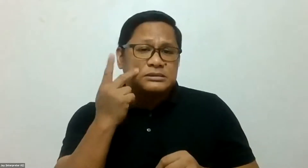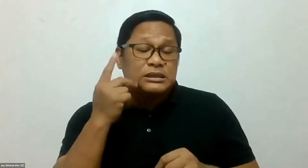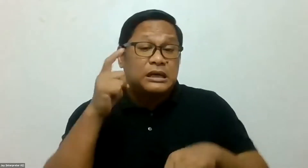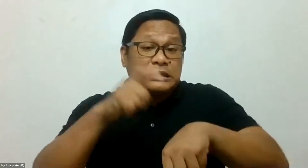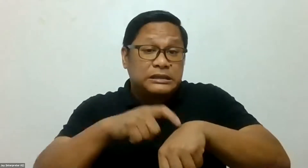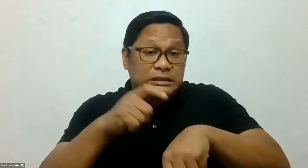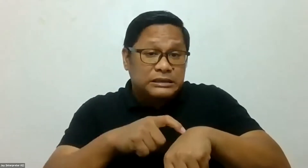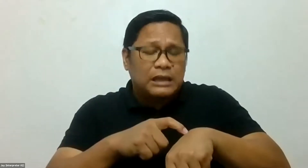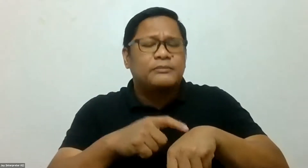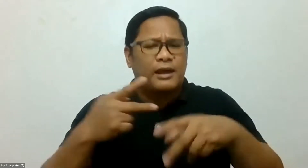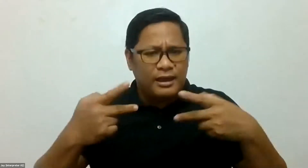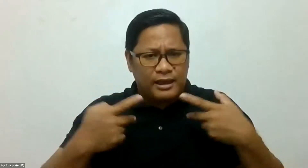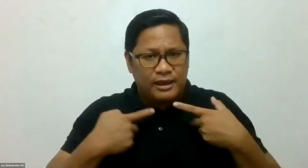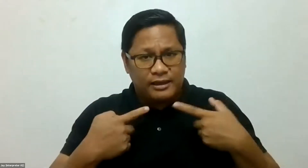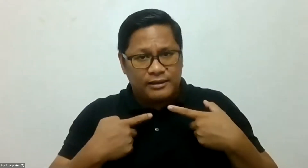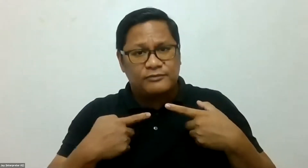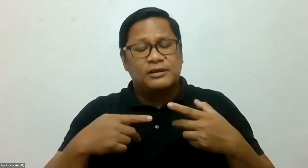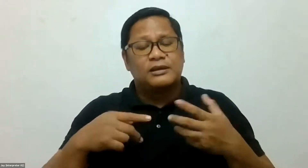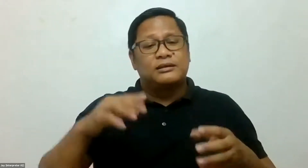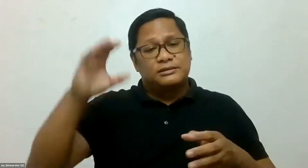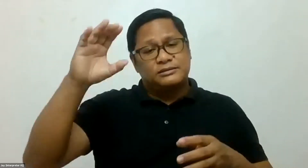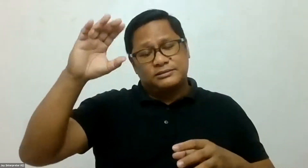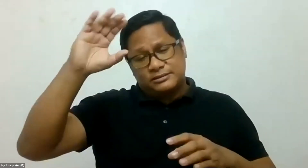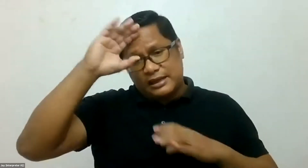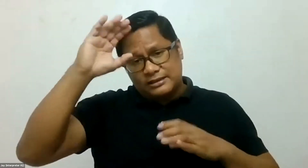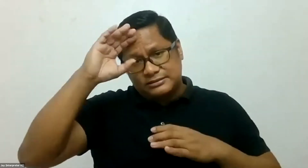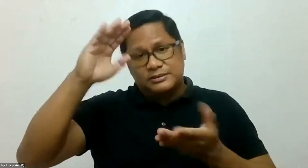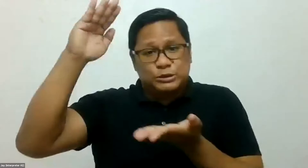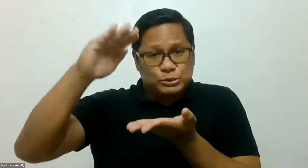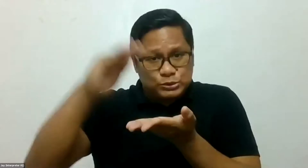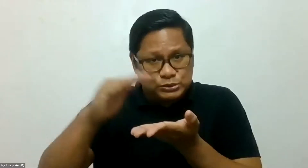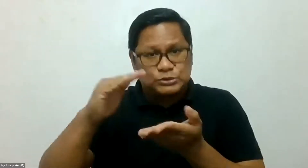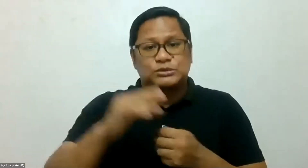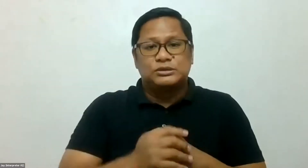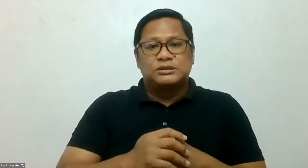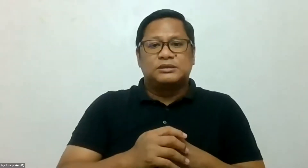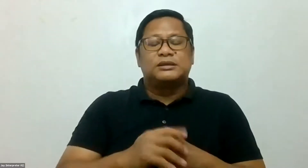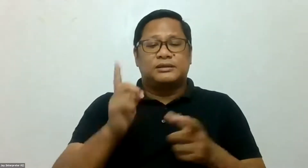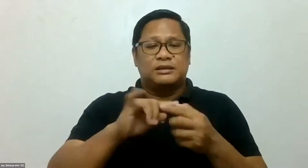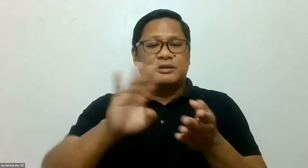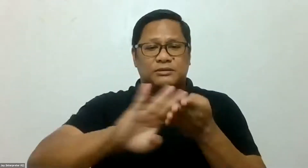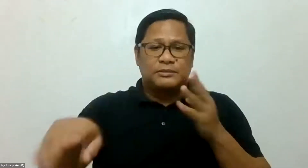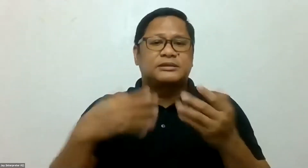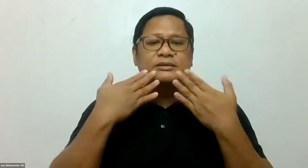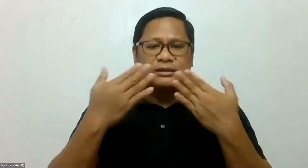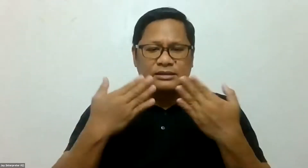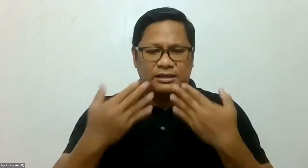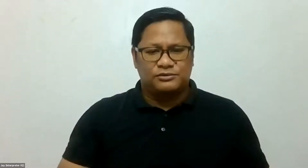when avoidable deaths from cancer will be reduced and unnecessary suffering will be eliminated. Maraming salamat